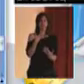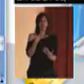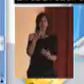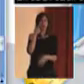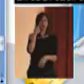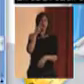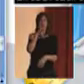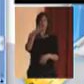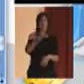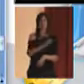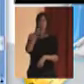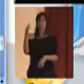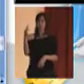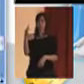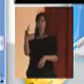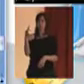continuar. Okay, so now